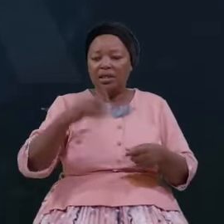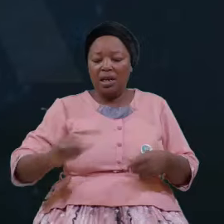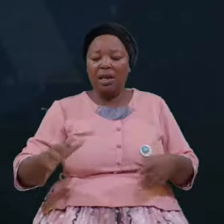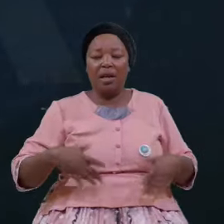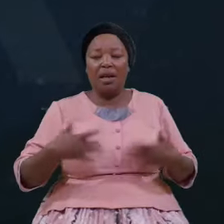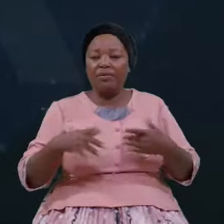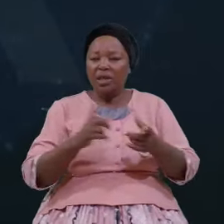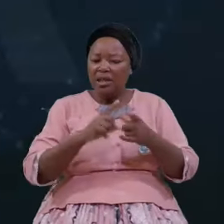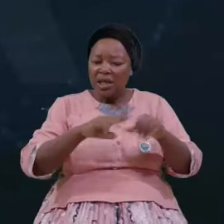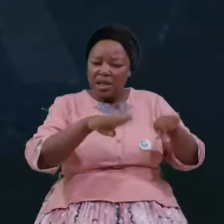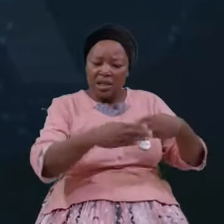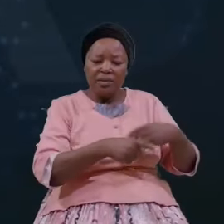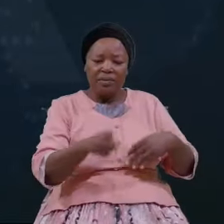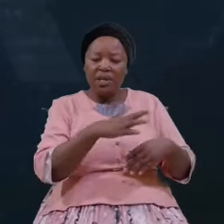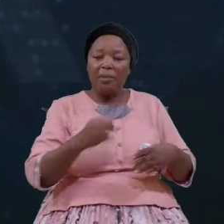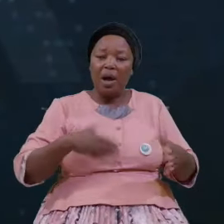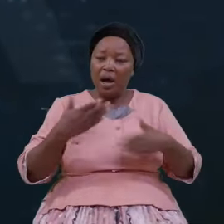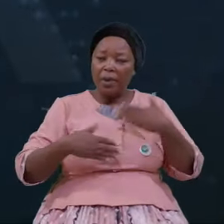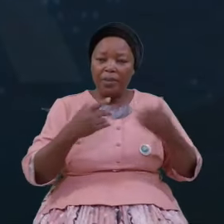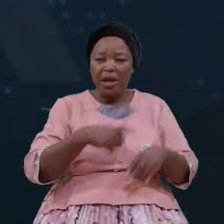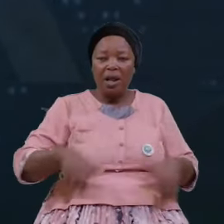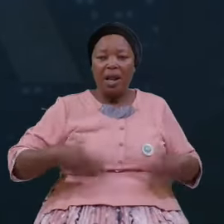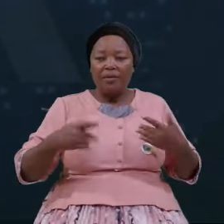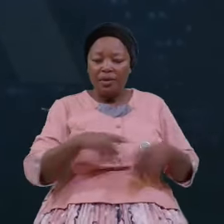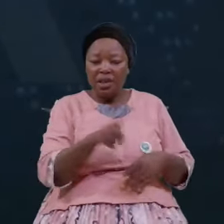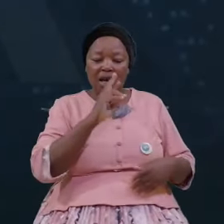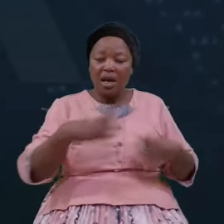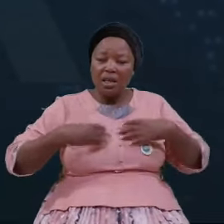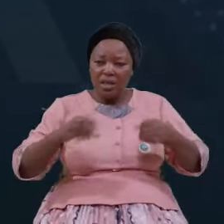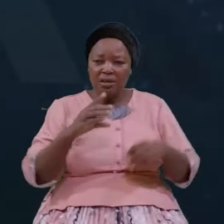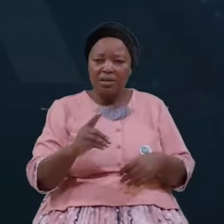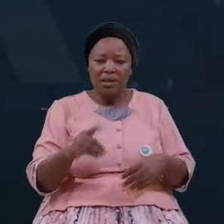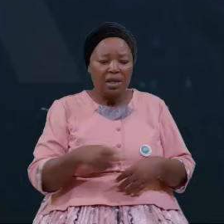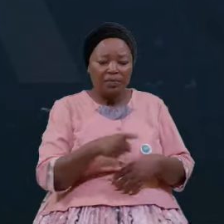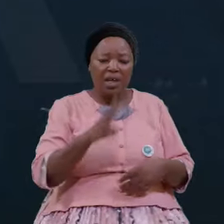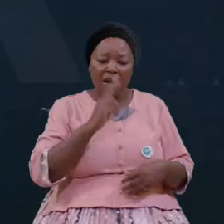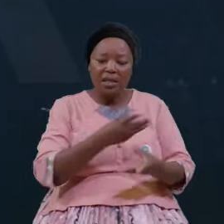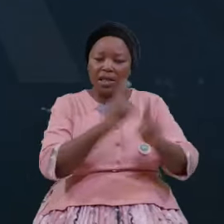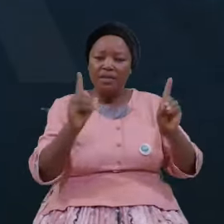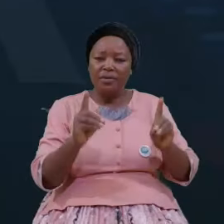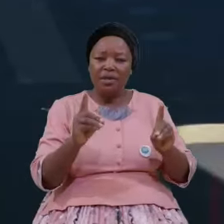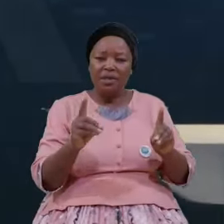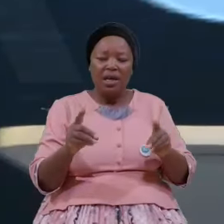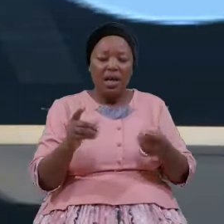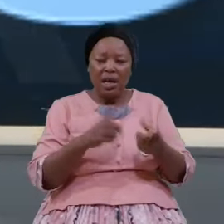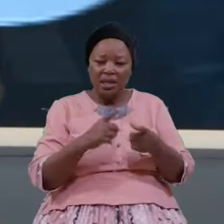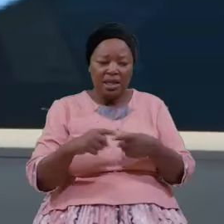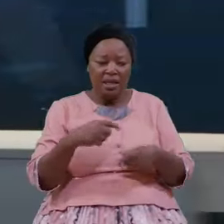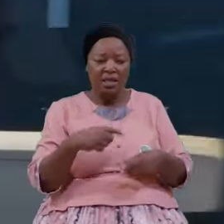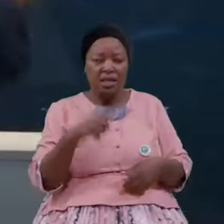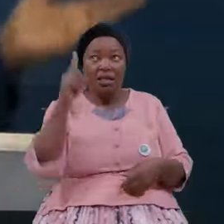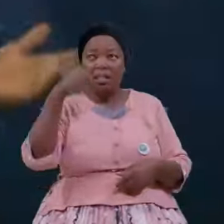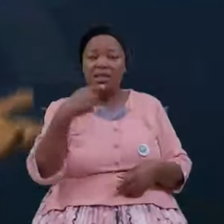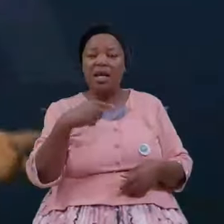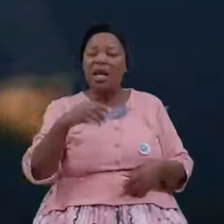a happy life, they're healed. They're delivered. And they say, I have life. Then